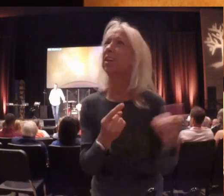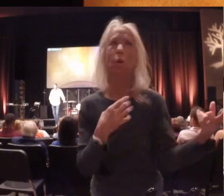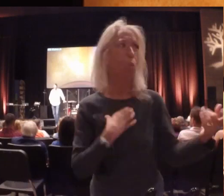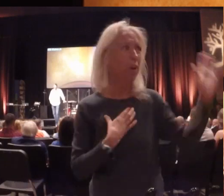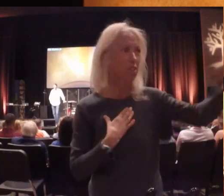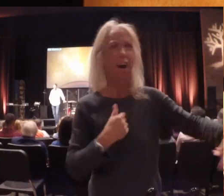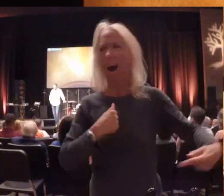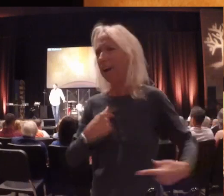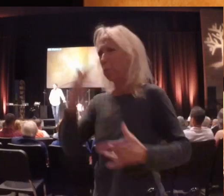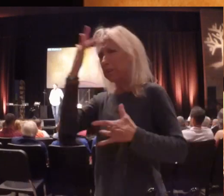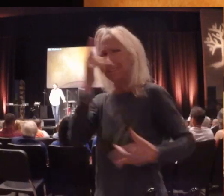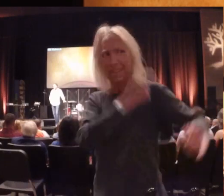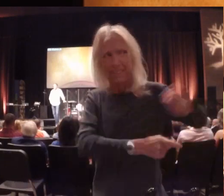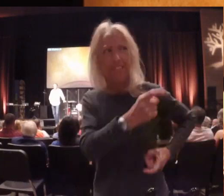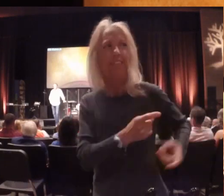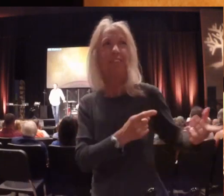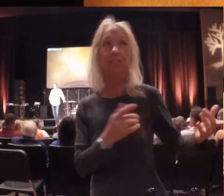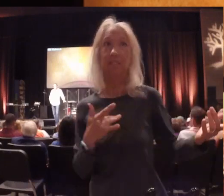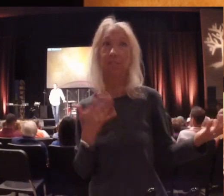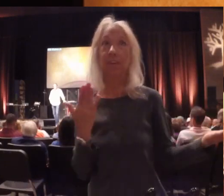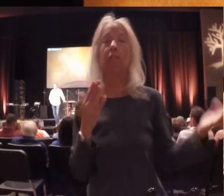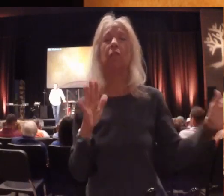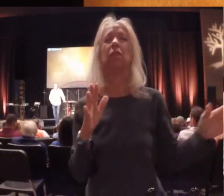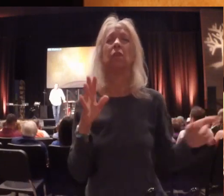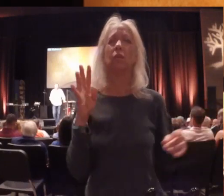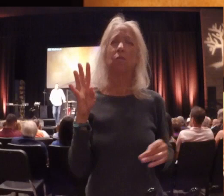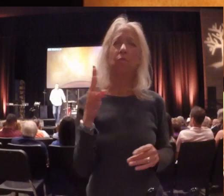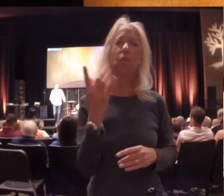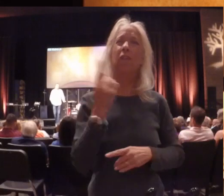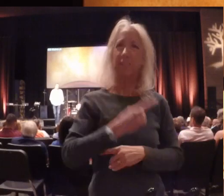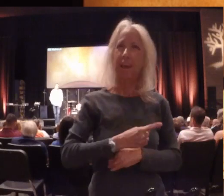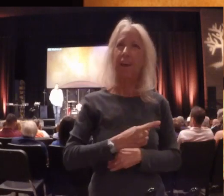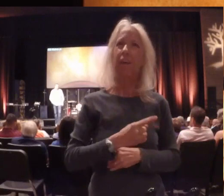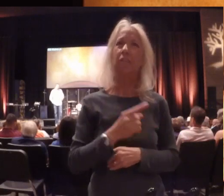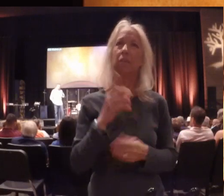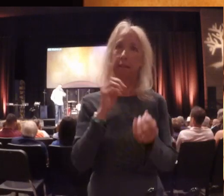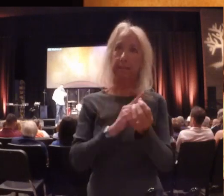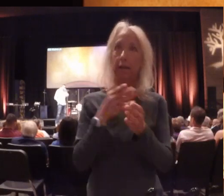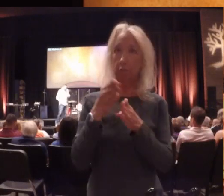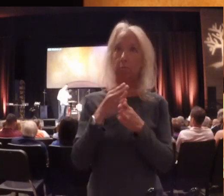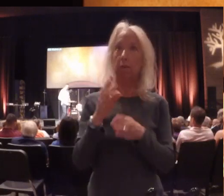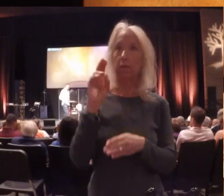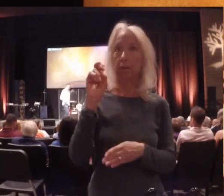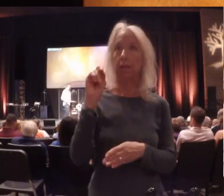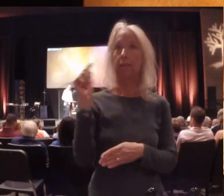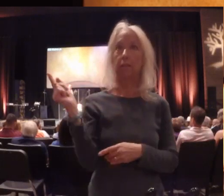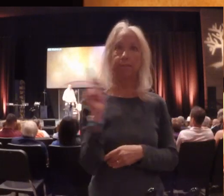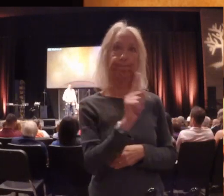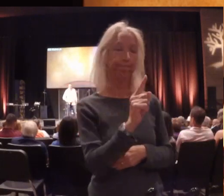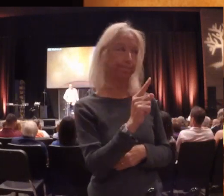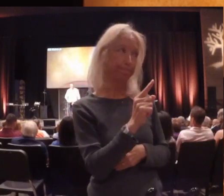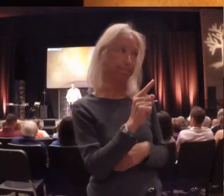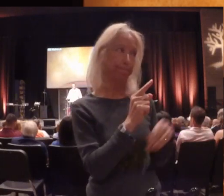If you could just trade places, you know, we all feel that way. And about the fourth morning, they come in, the ENT comes in,